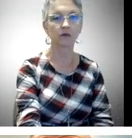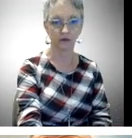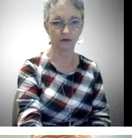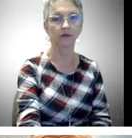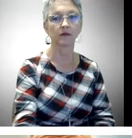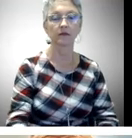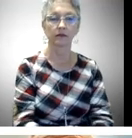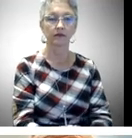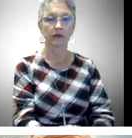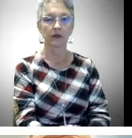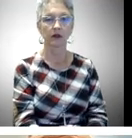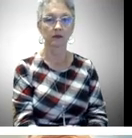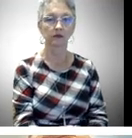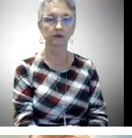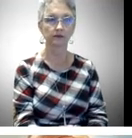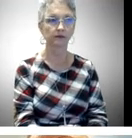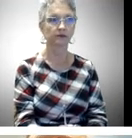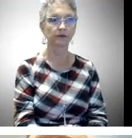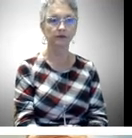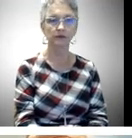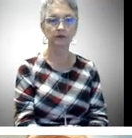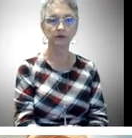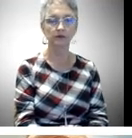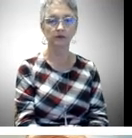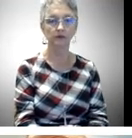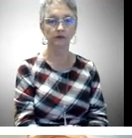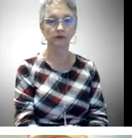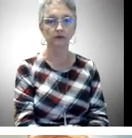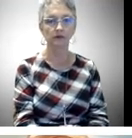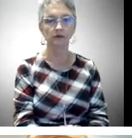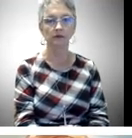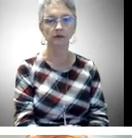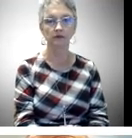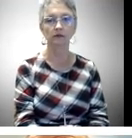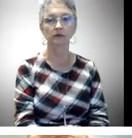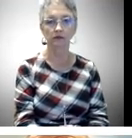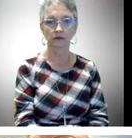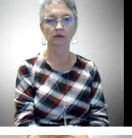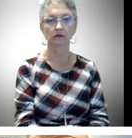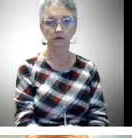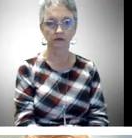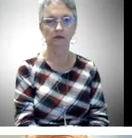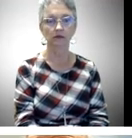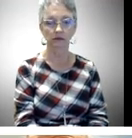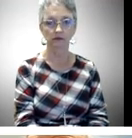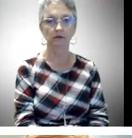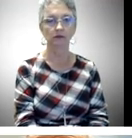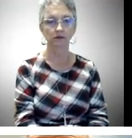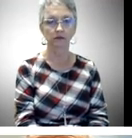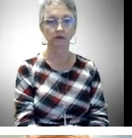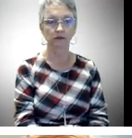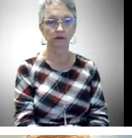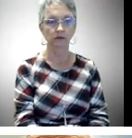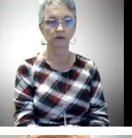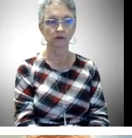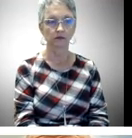Next slide. Yeah, okay. And guardianships are expensive. I mean, the reality is that typically, if you want a